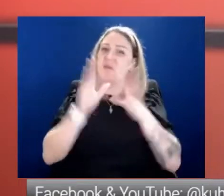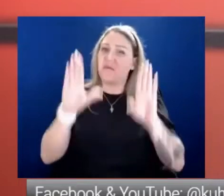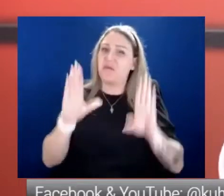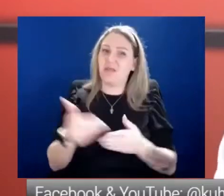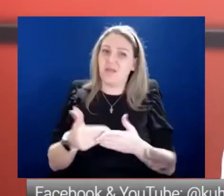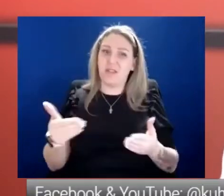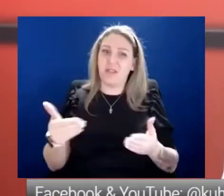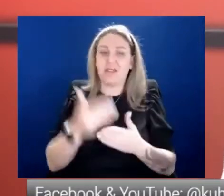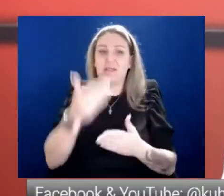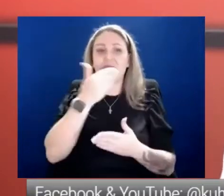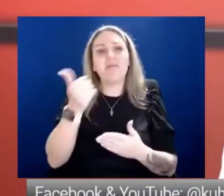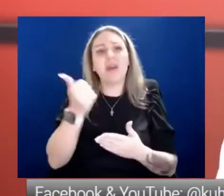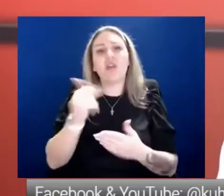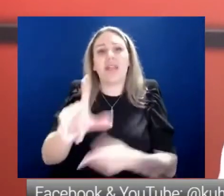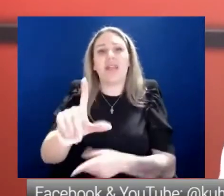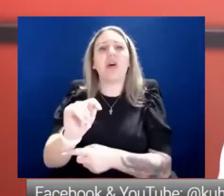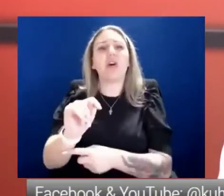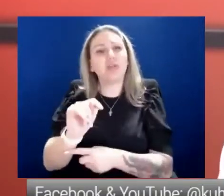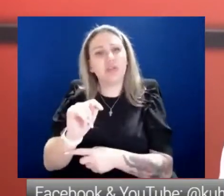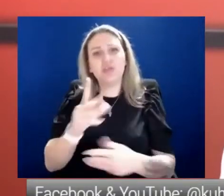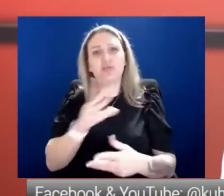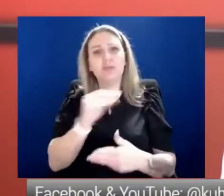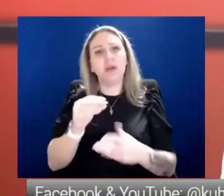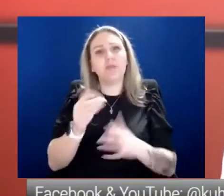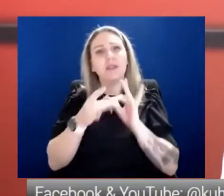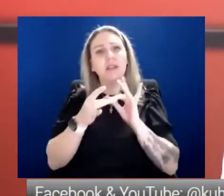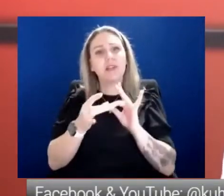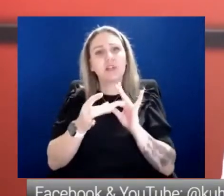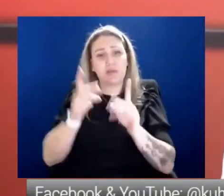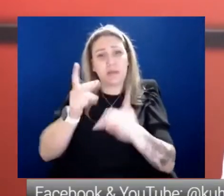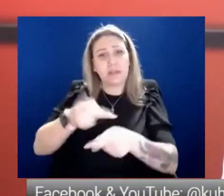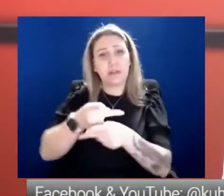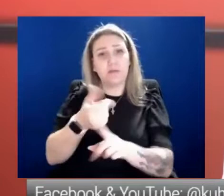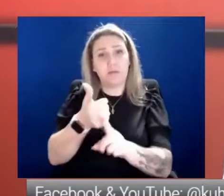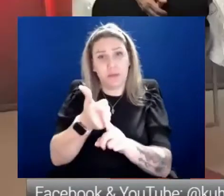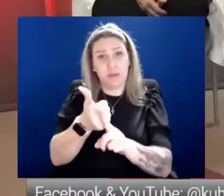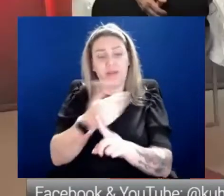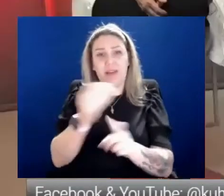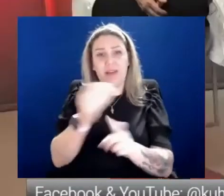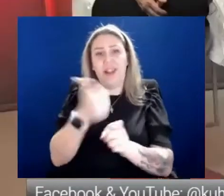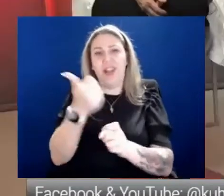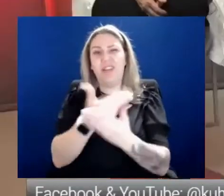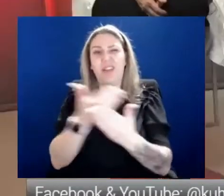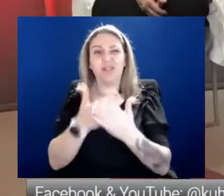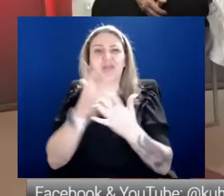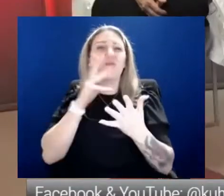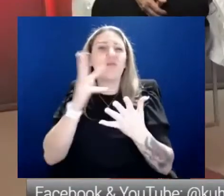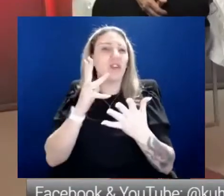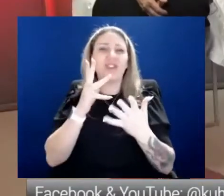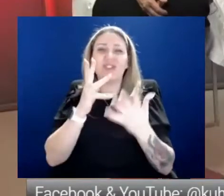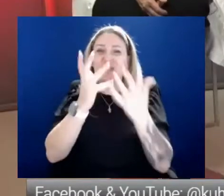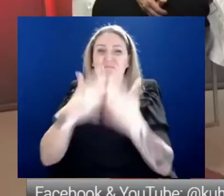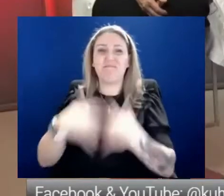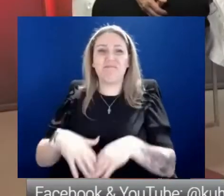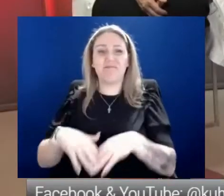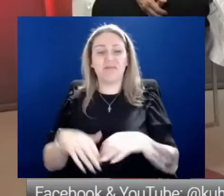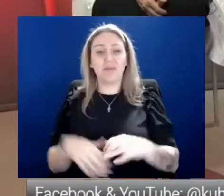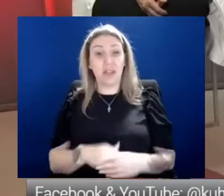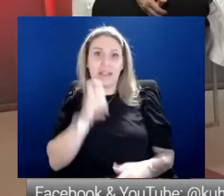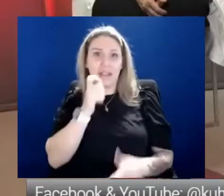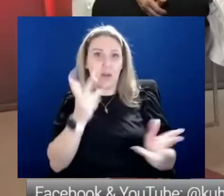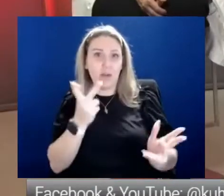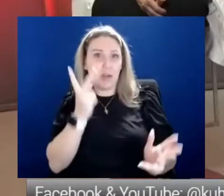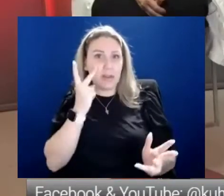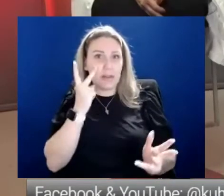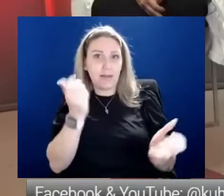long-term life and relationship. So take care of yourself, and everything else will kind of fall in place. It's definitely not what you see on everybody's Facebook